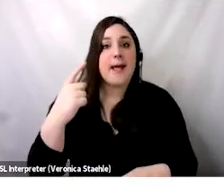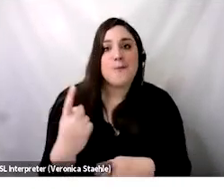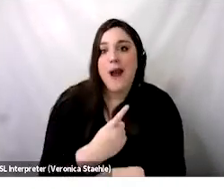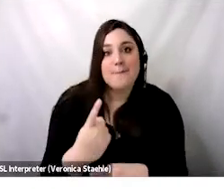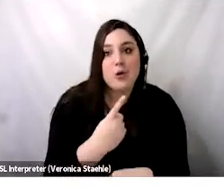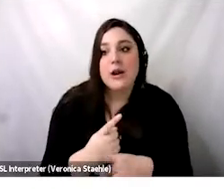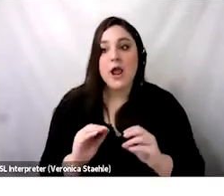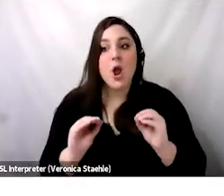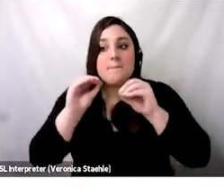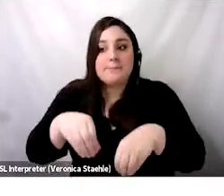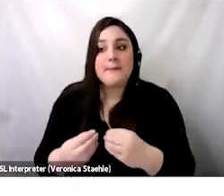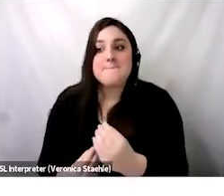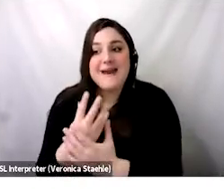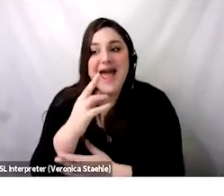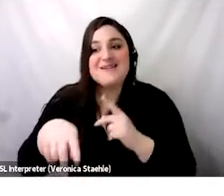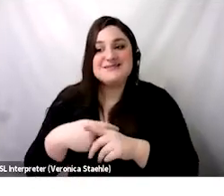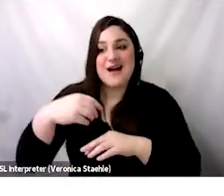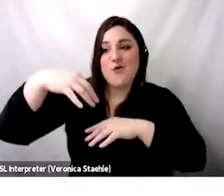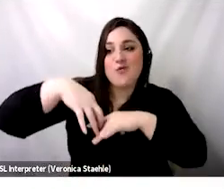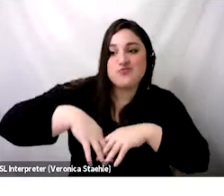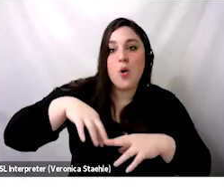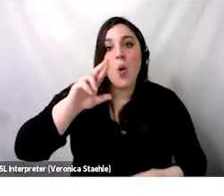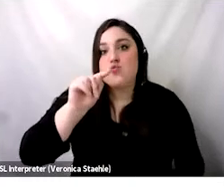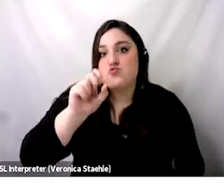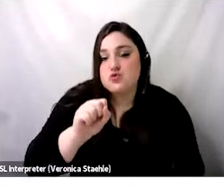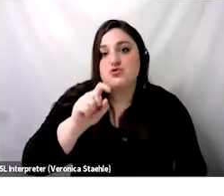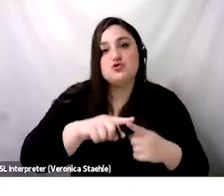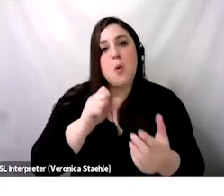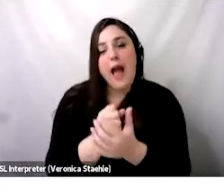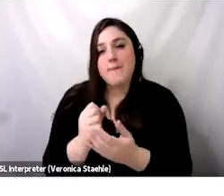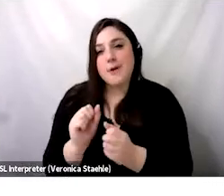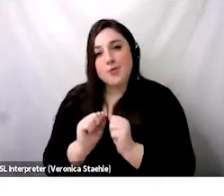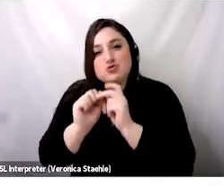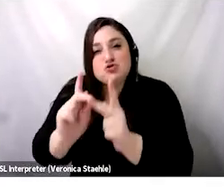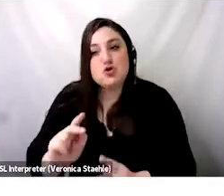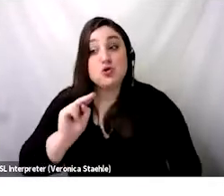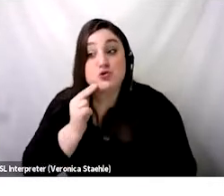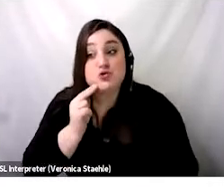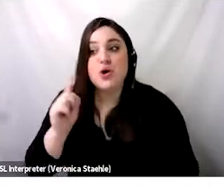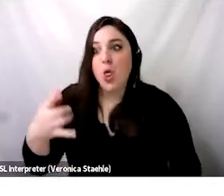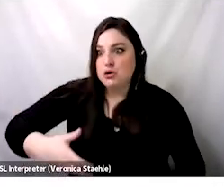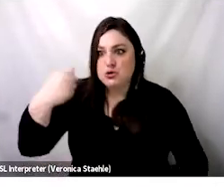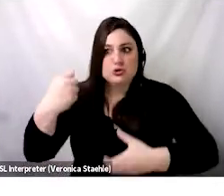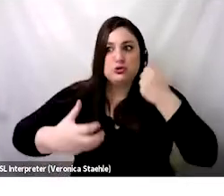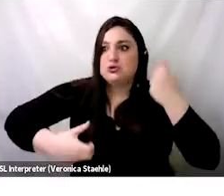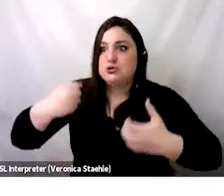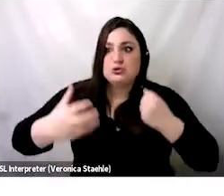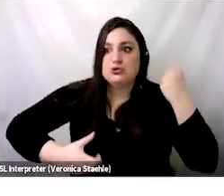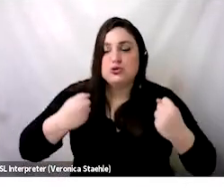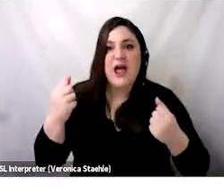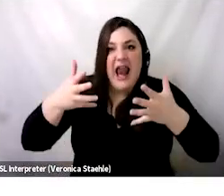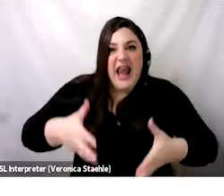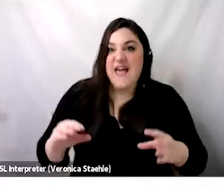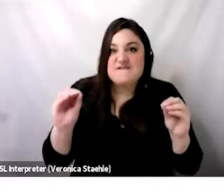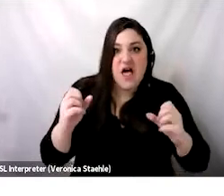arid, and never had a chance to replenish the soil. Something to think about, because in the back of our